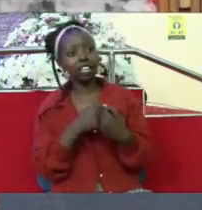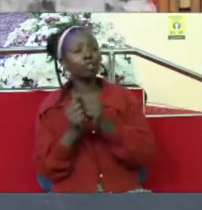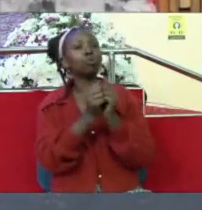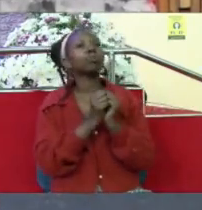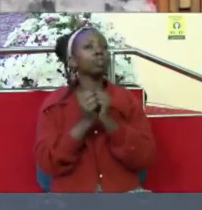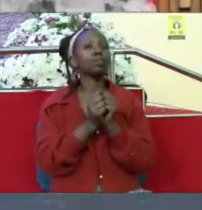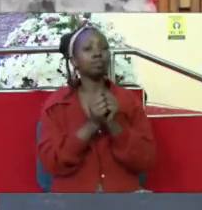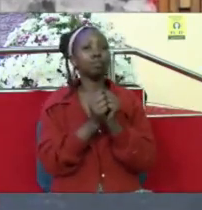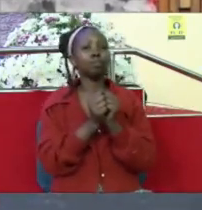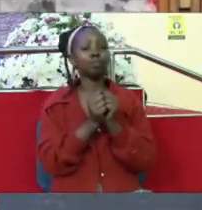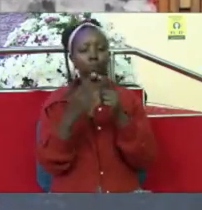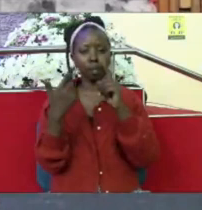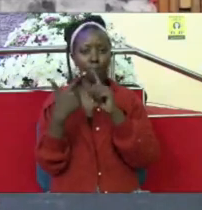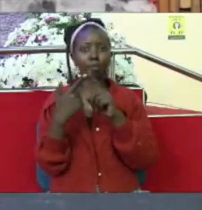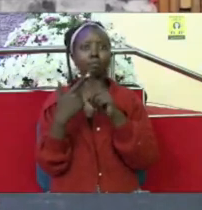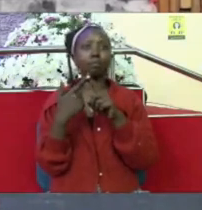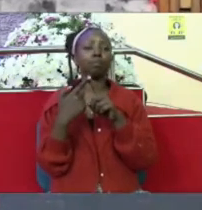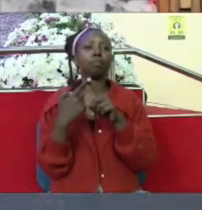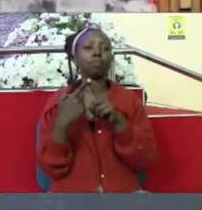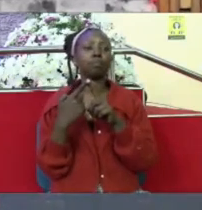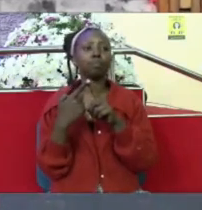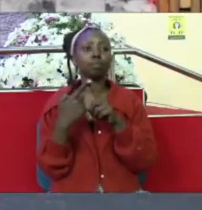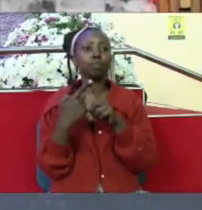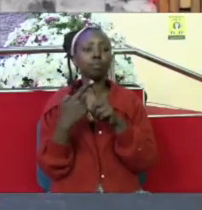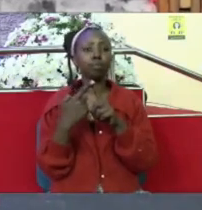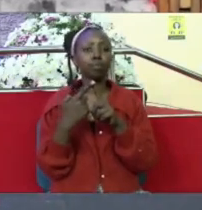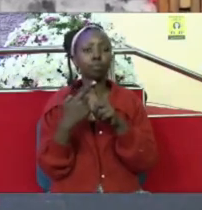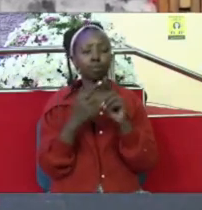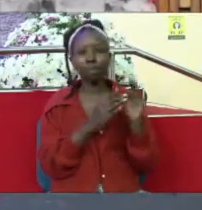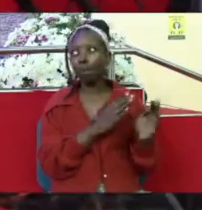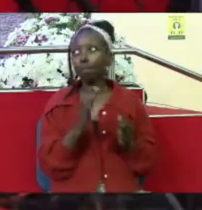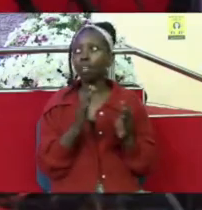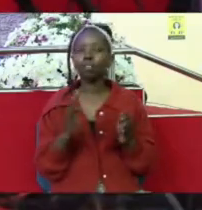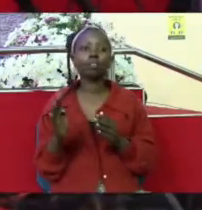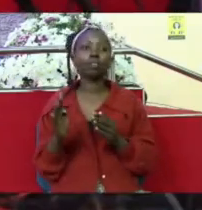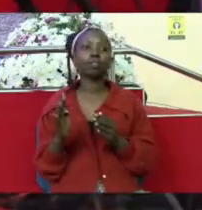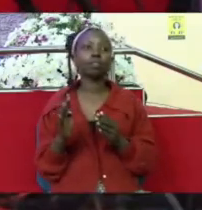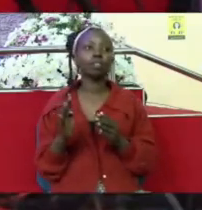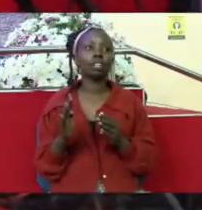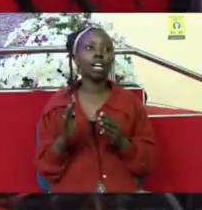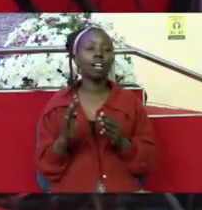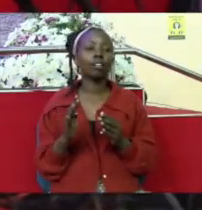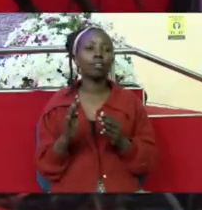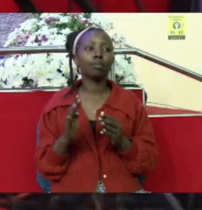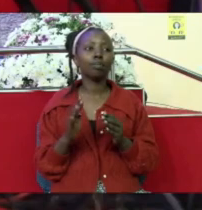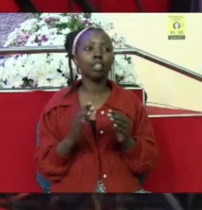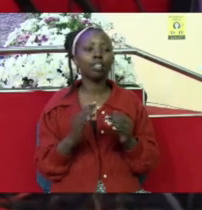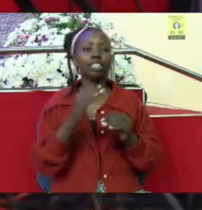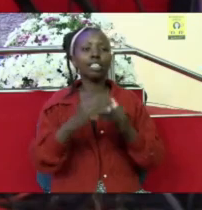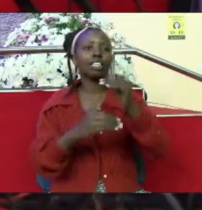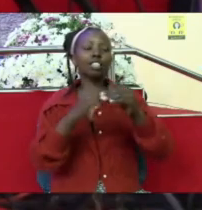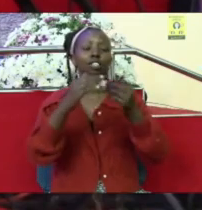kwako pia. Number 2. Cha pili. The process. Ile hali ya kupitia. The process of pressure. Ile hali ya kuwa katika hiyo hali ya msukumo. Produces